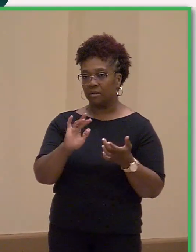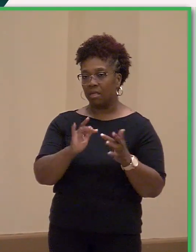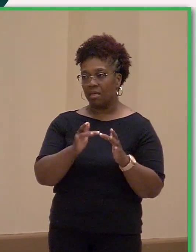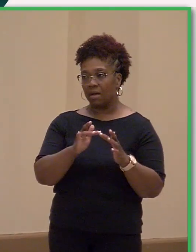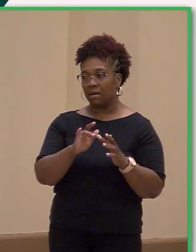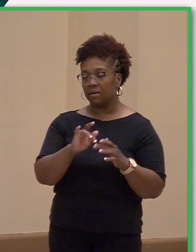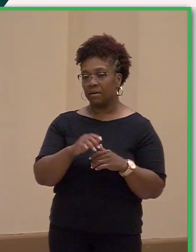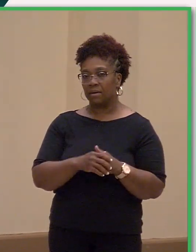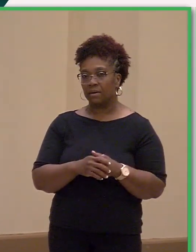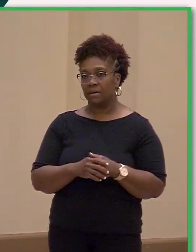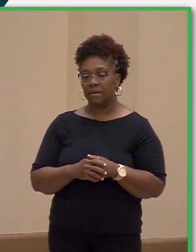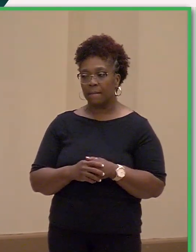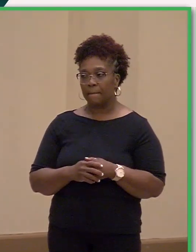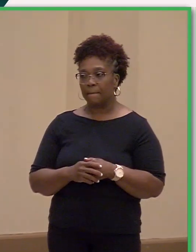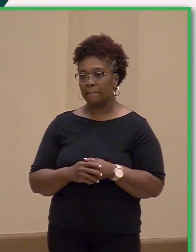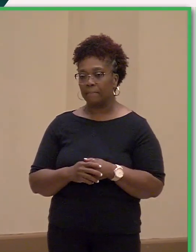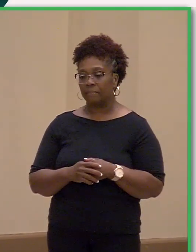All right, Mr. Hari.